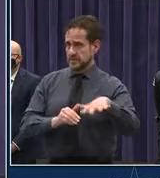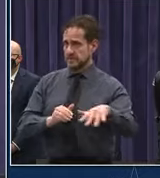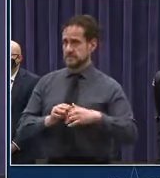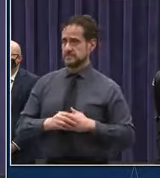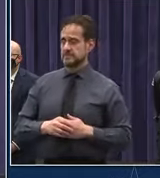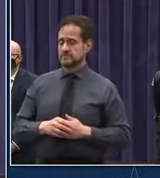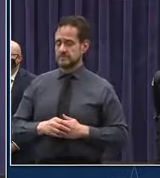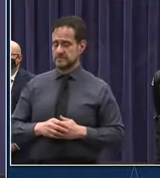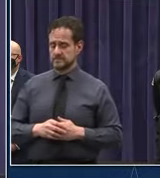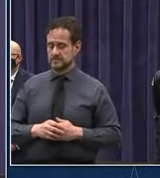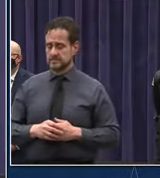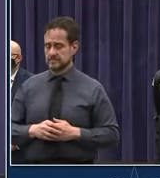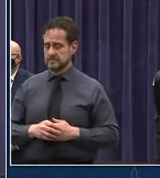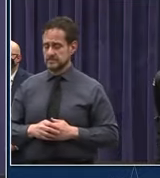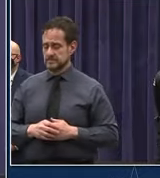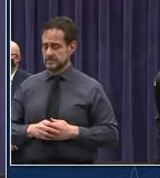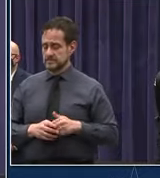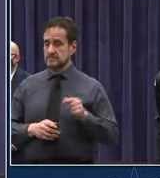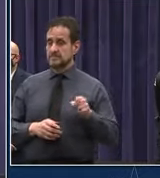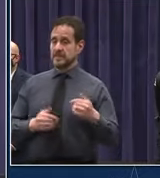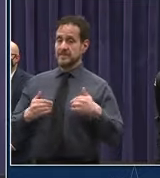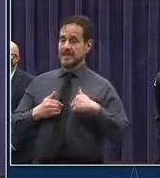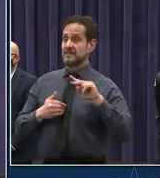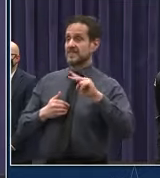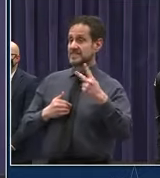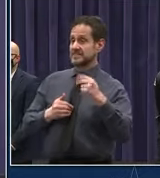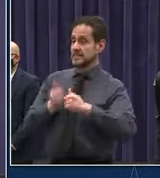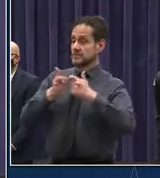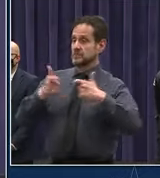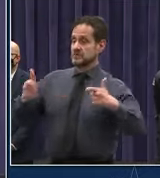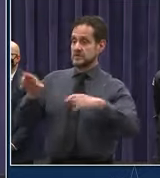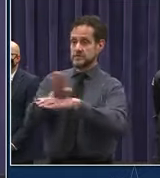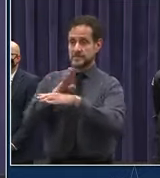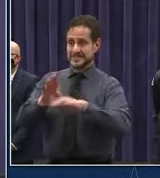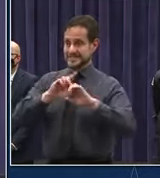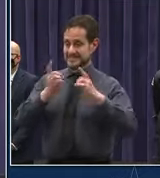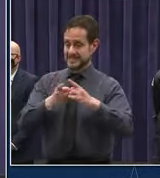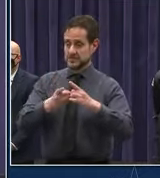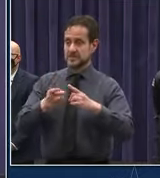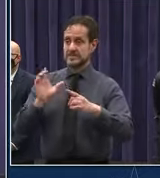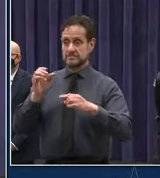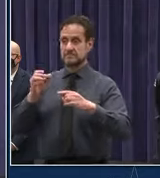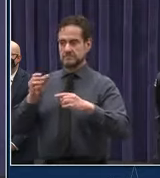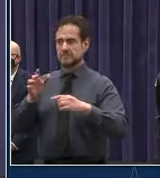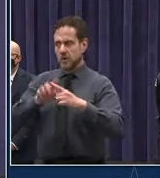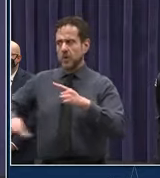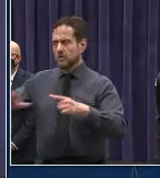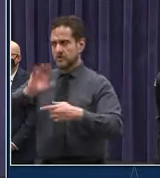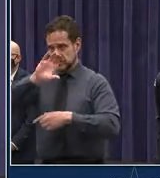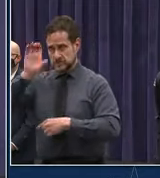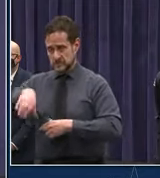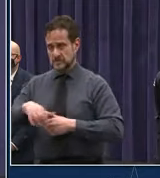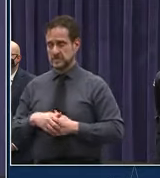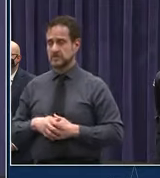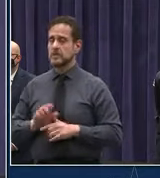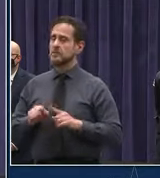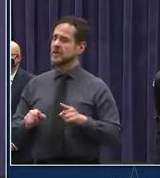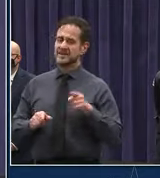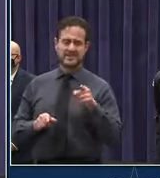that we come together, and we bring peace to this beautiful, vibrant community of Little